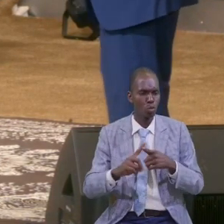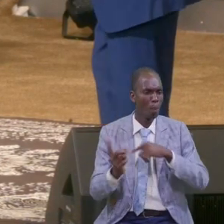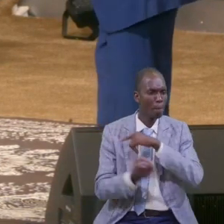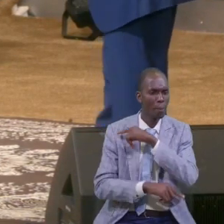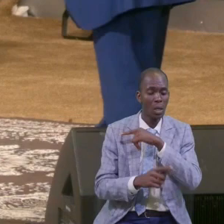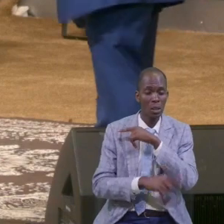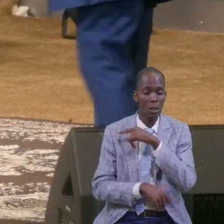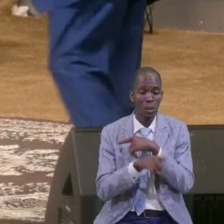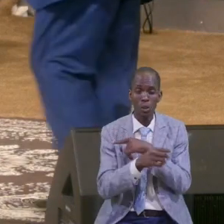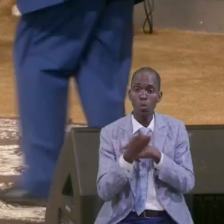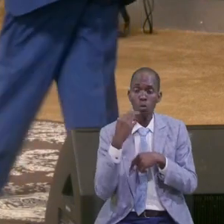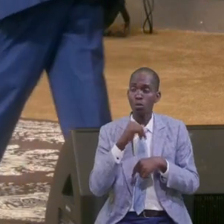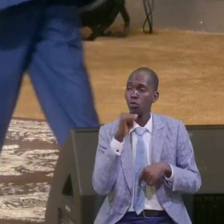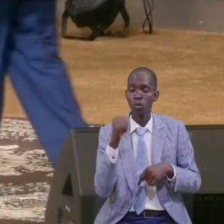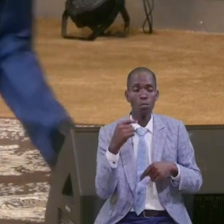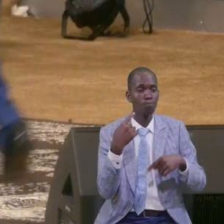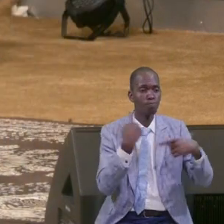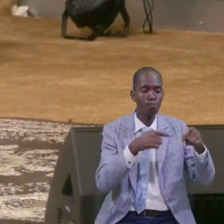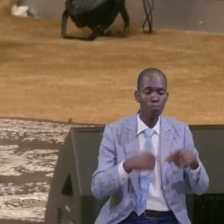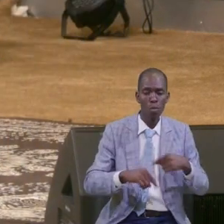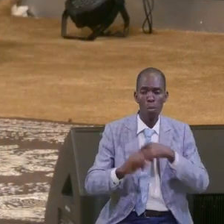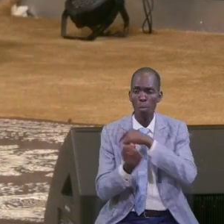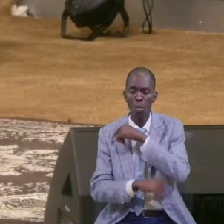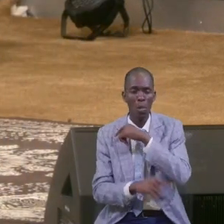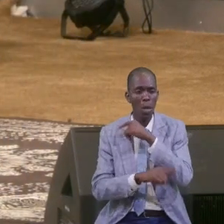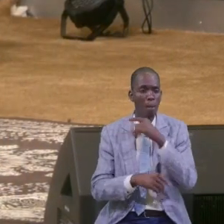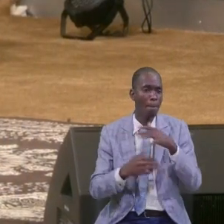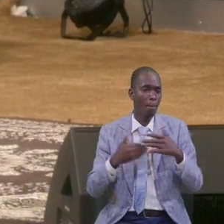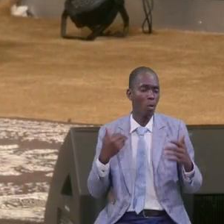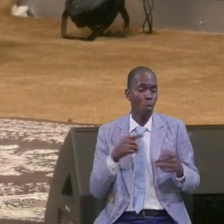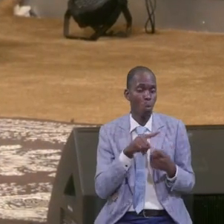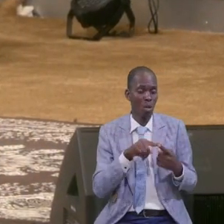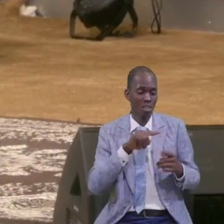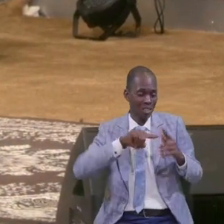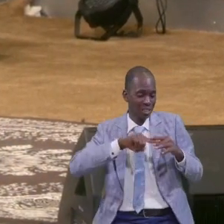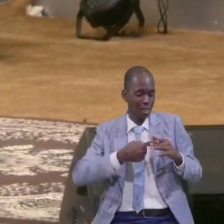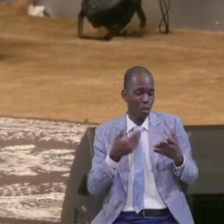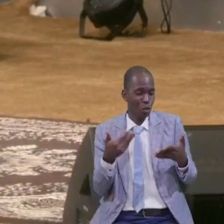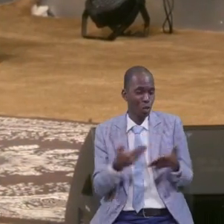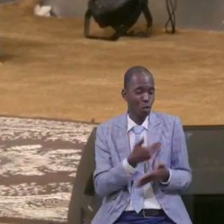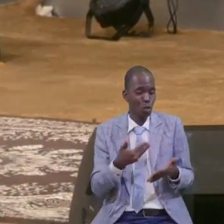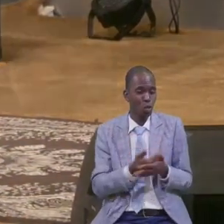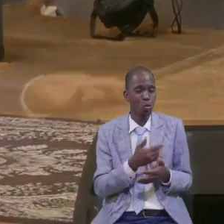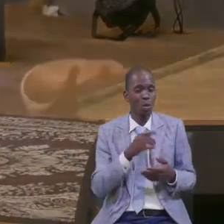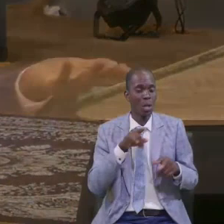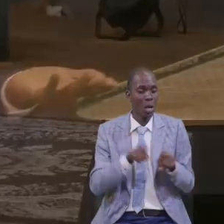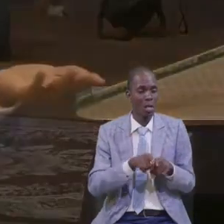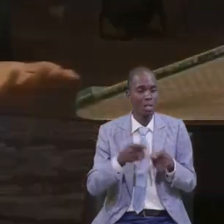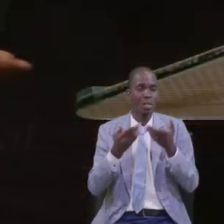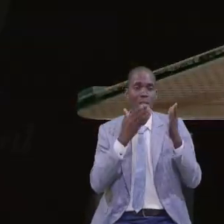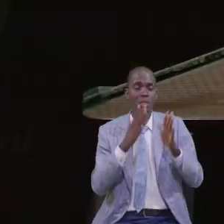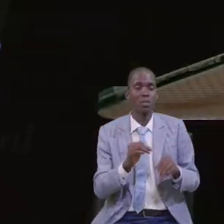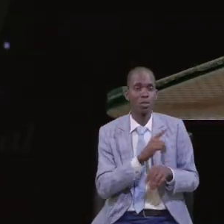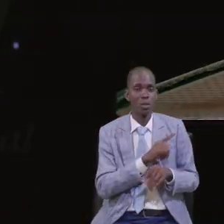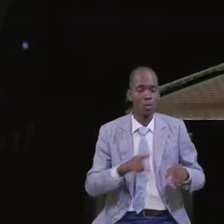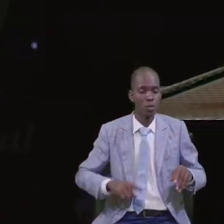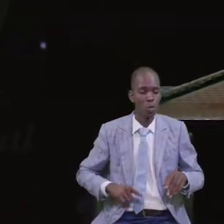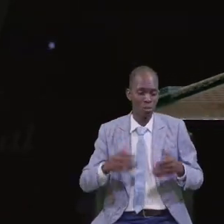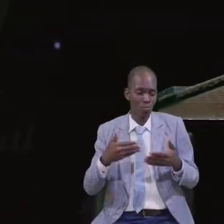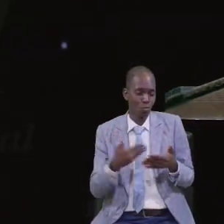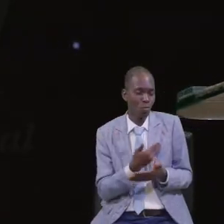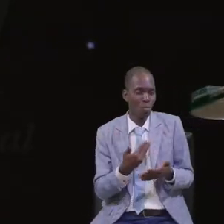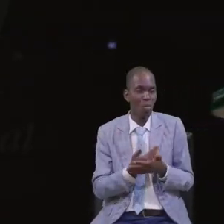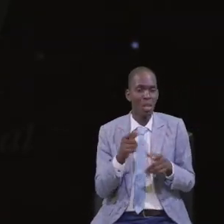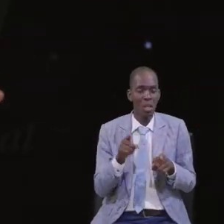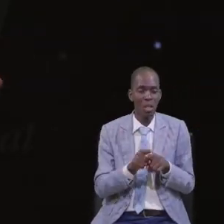that before when he started in the ministry, when he started being the servant of the Lord and the servant of the people.